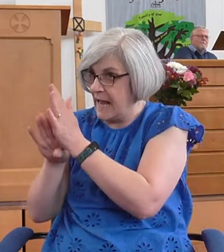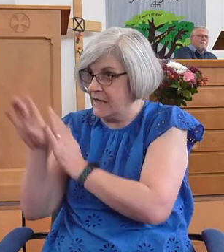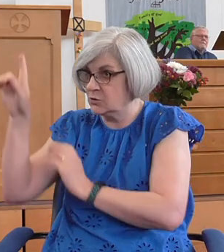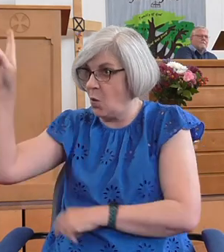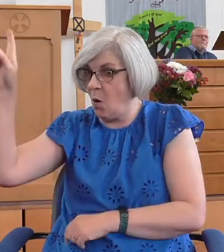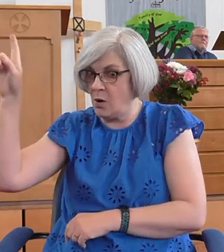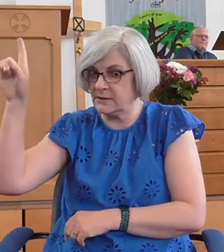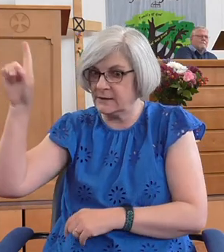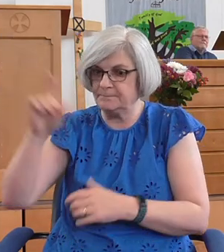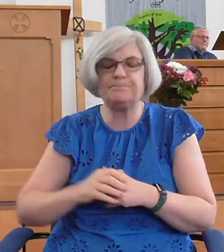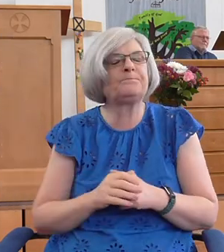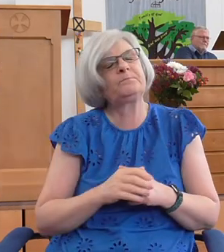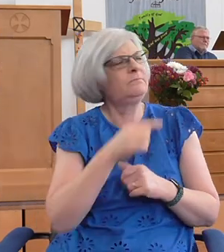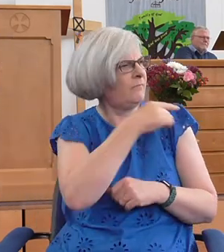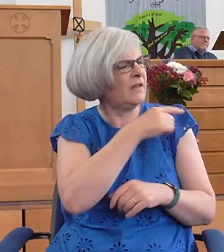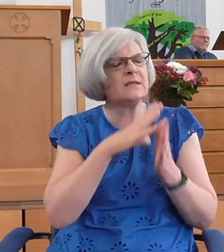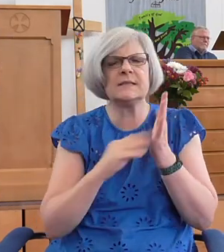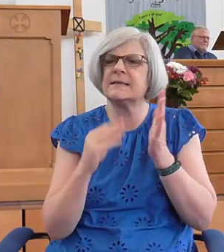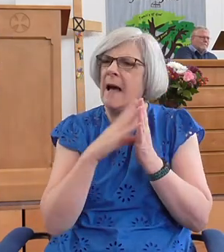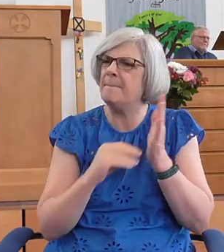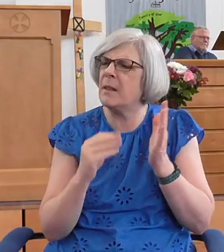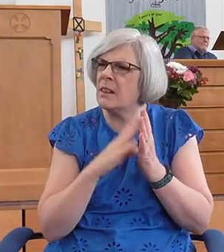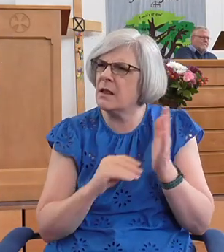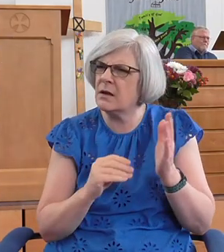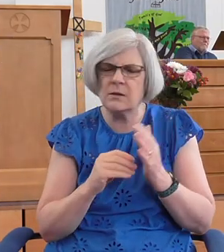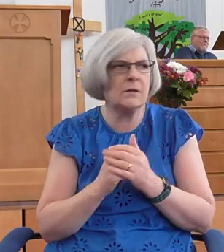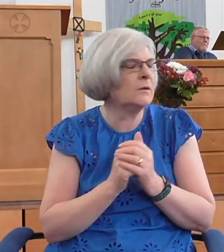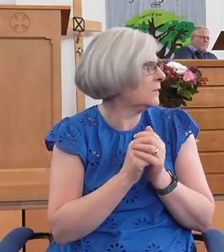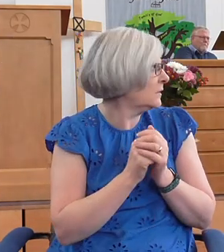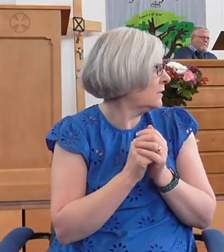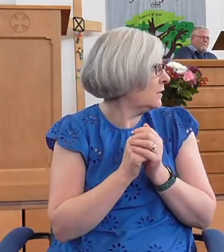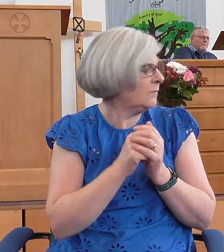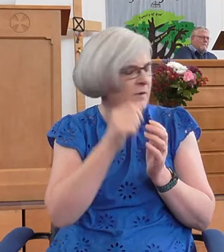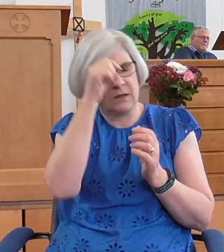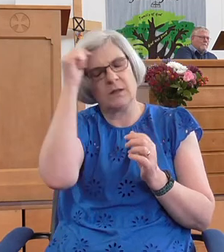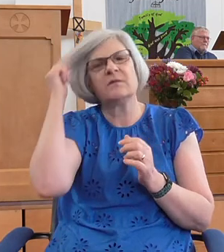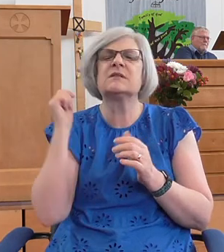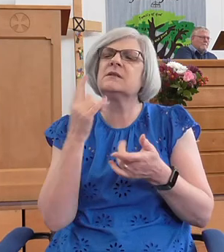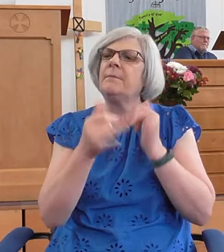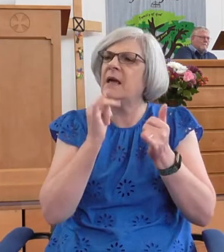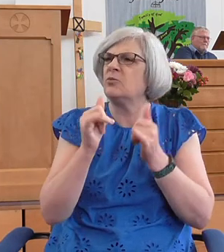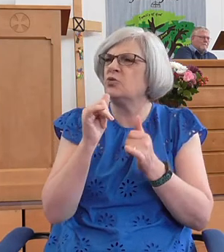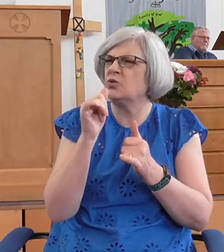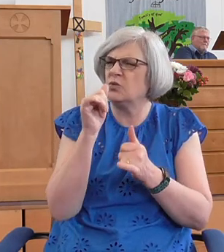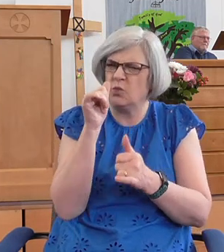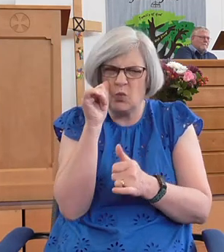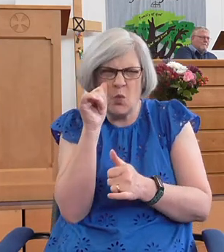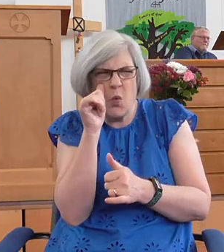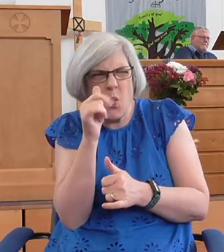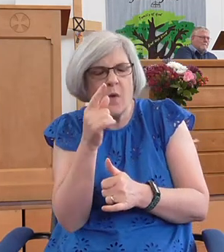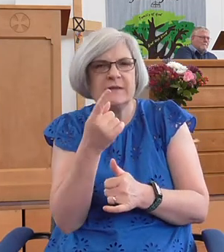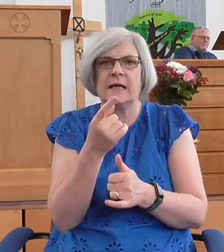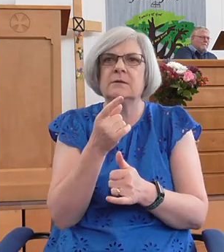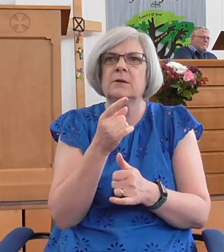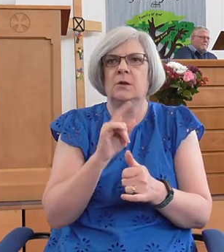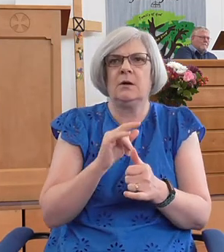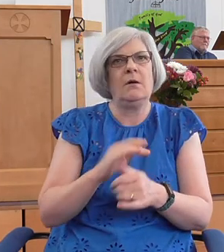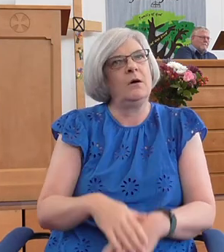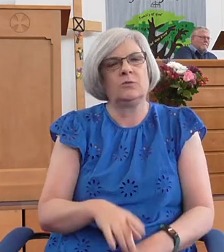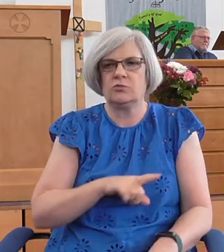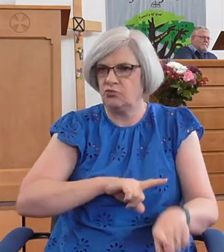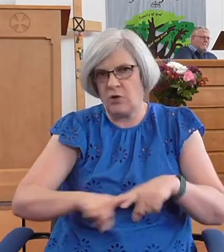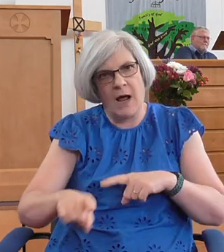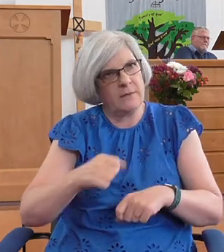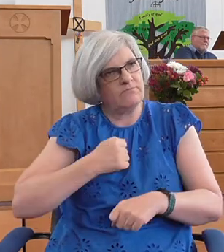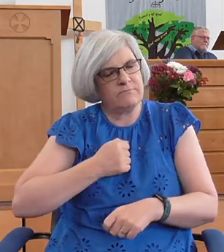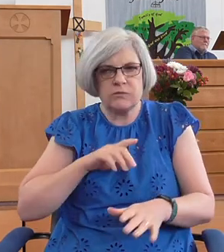In this example, to put, you know, you hear this sometimes, it says, you're testing my patience. When